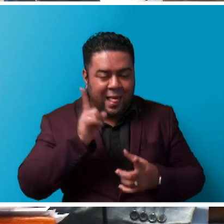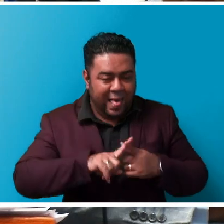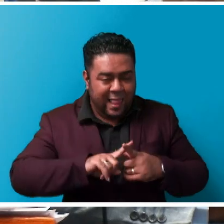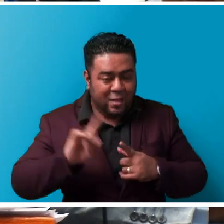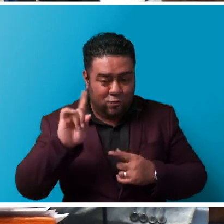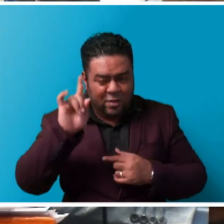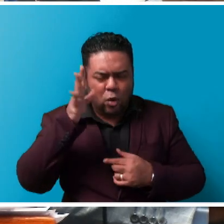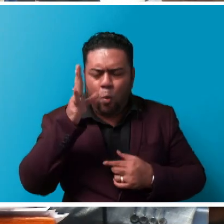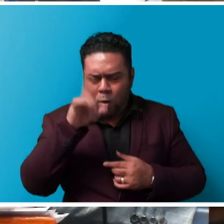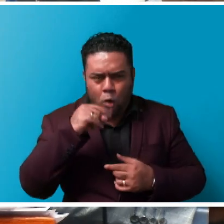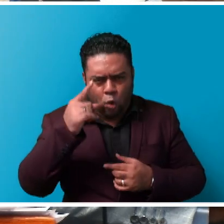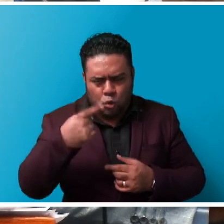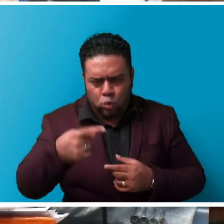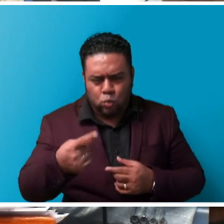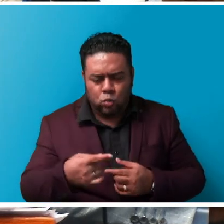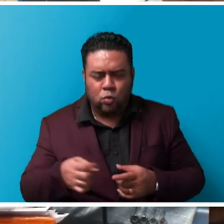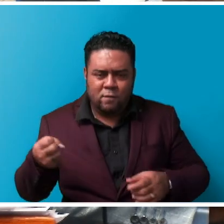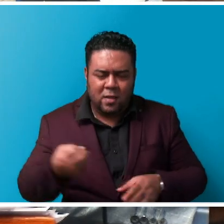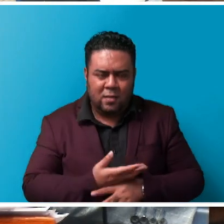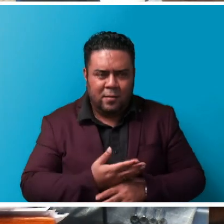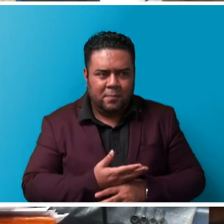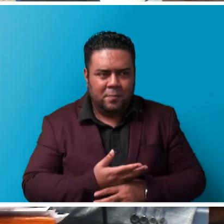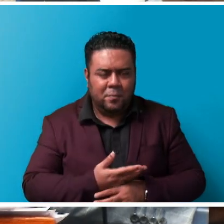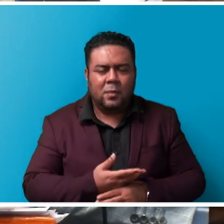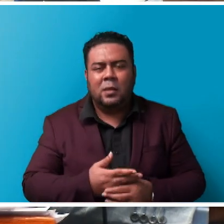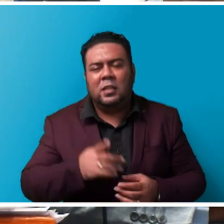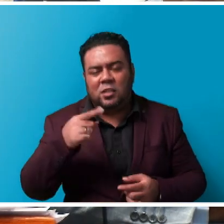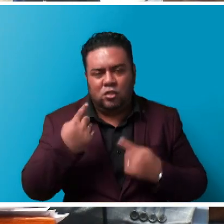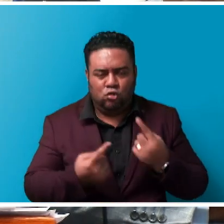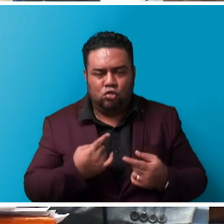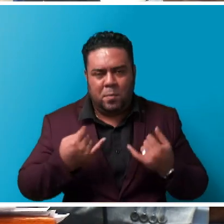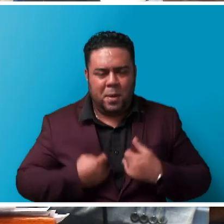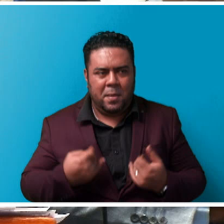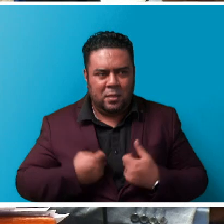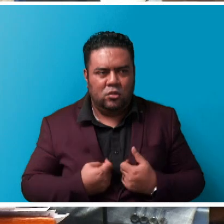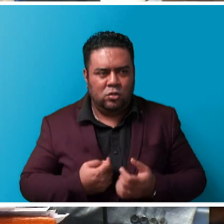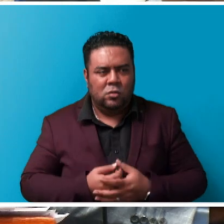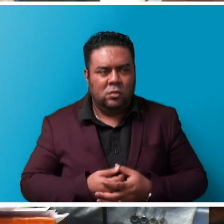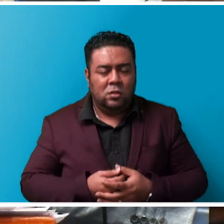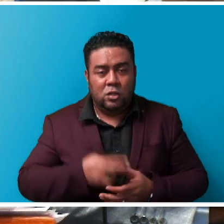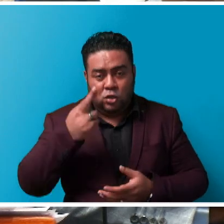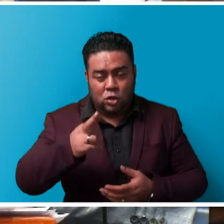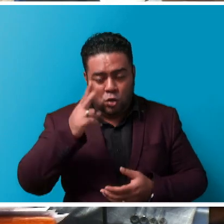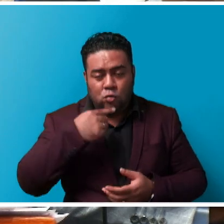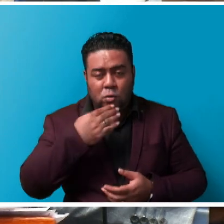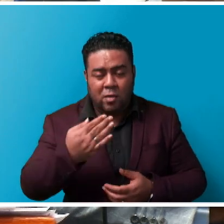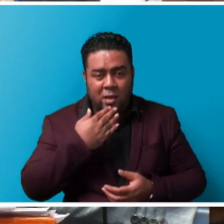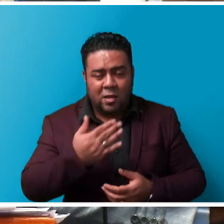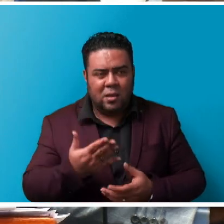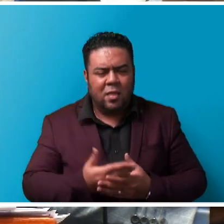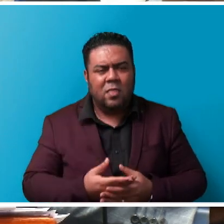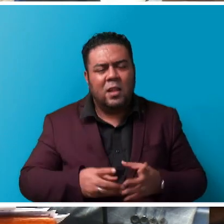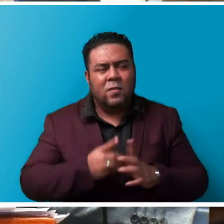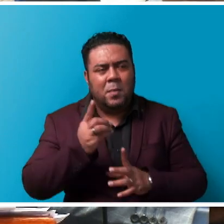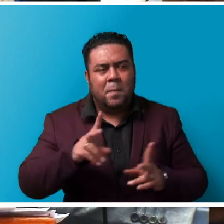continues in an effective manner in its implementation. So I'd like to thank our development